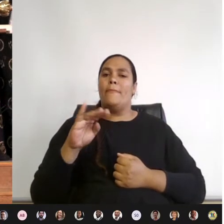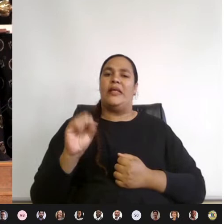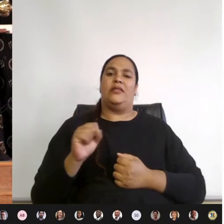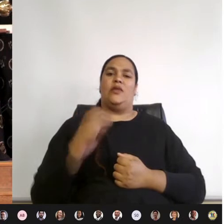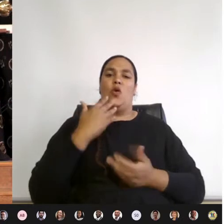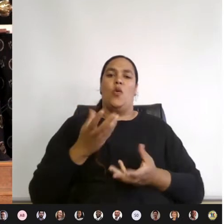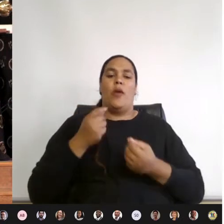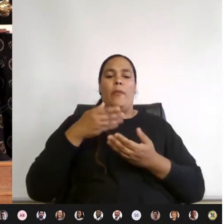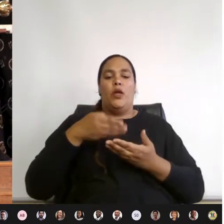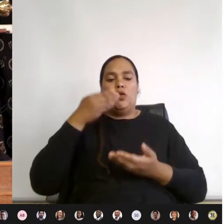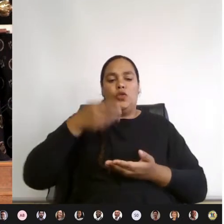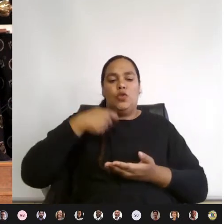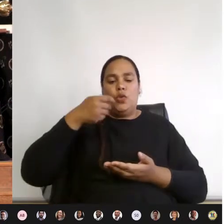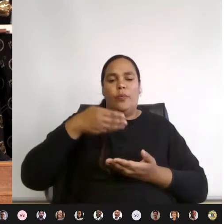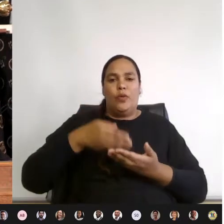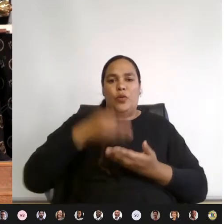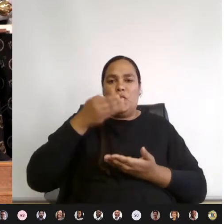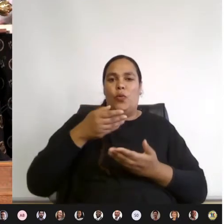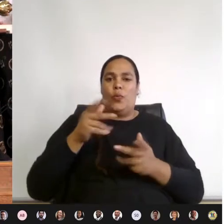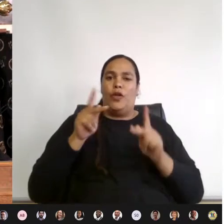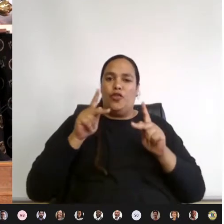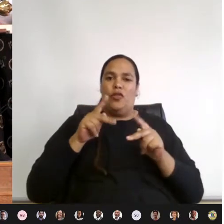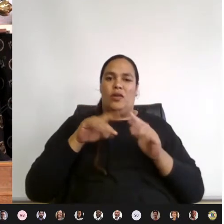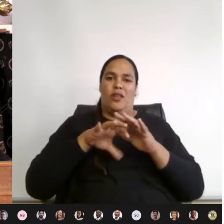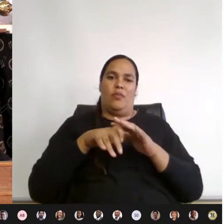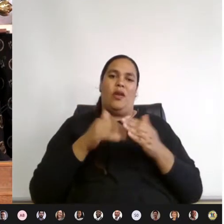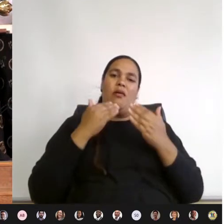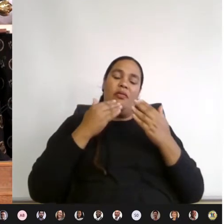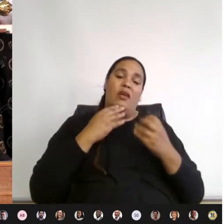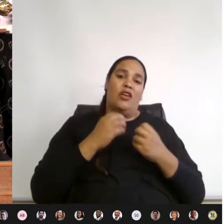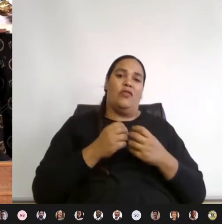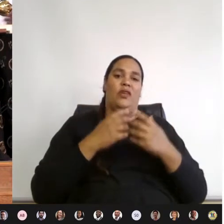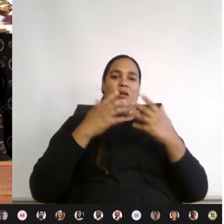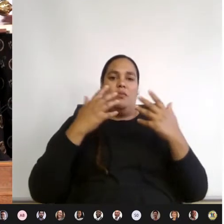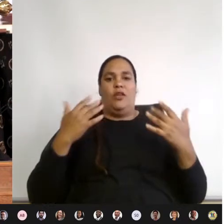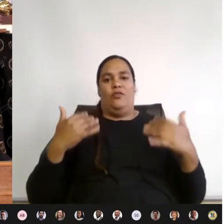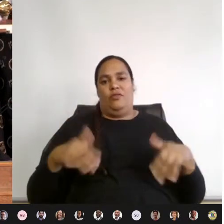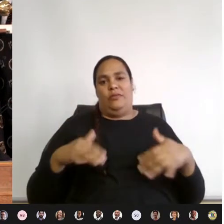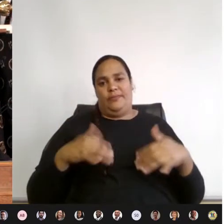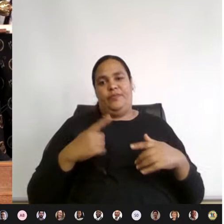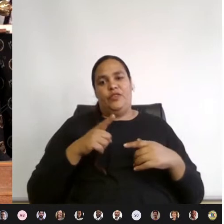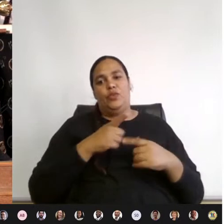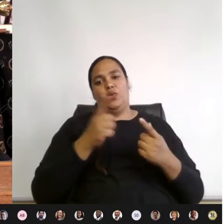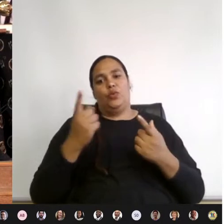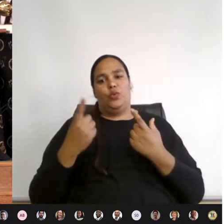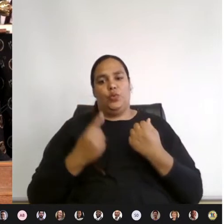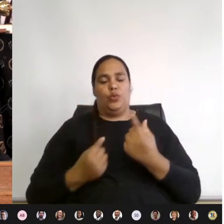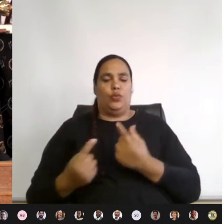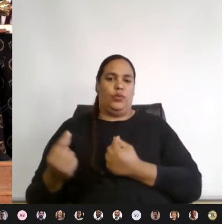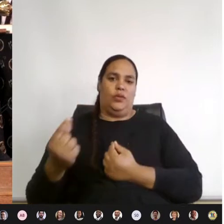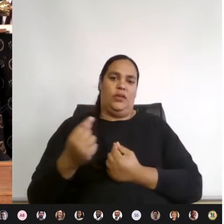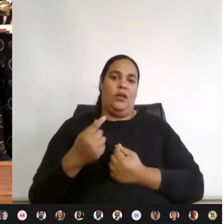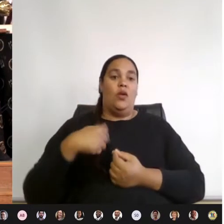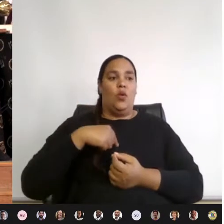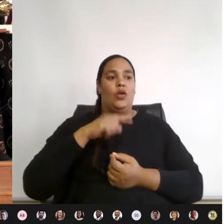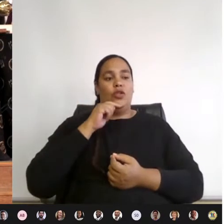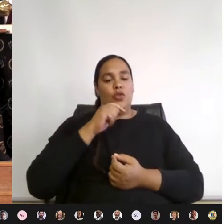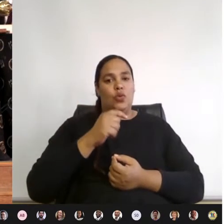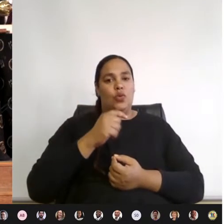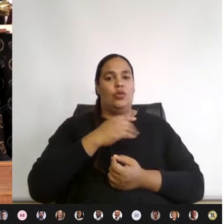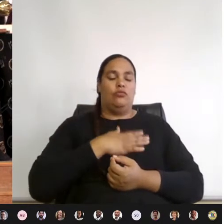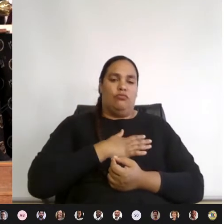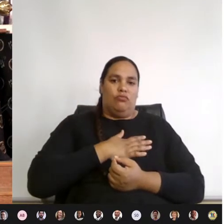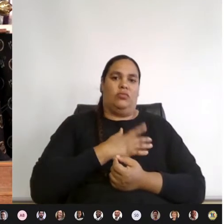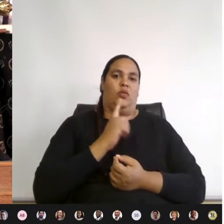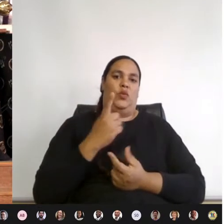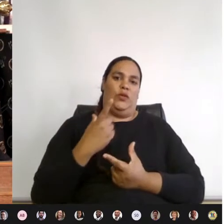soup kitchens across our province, thank you so very much for what you are doing. We really do appreciate